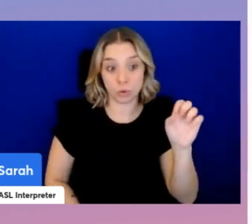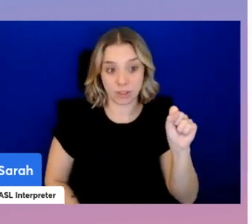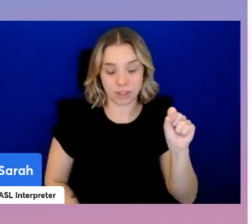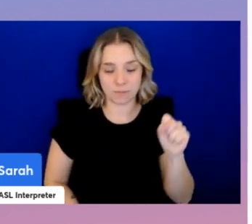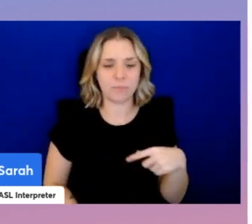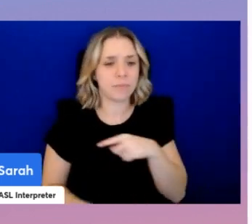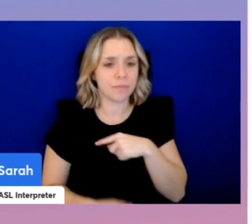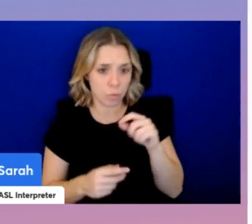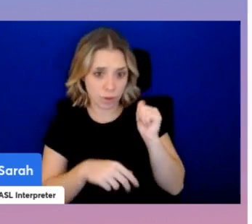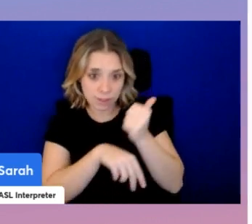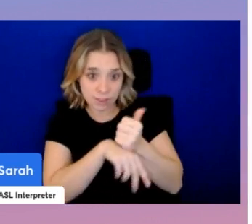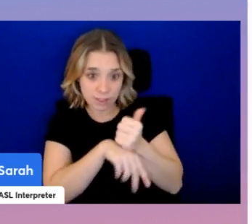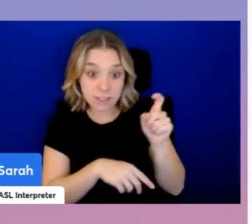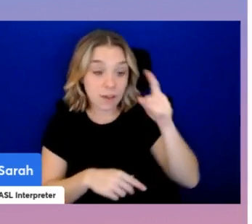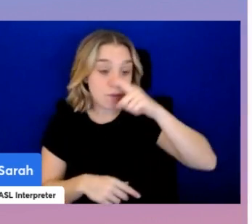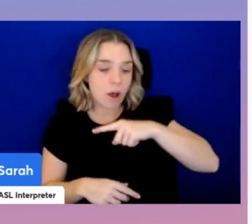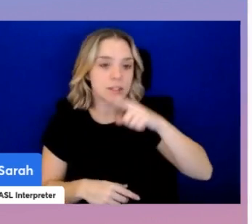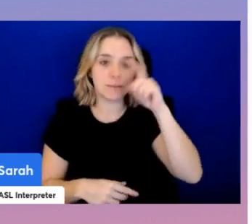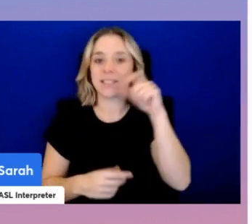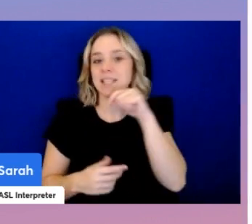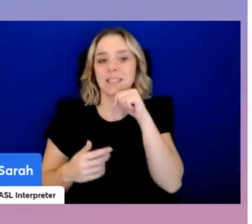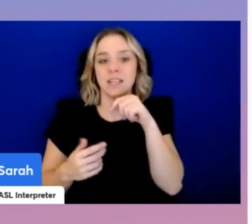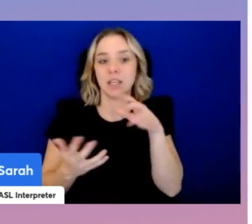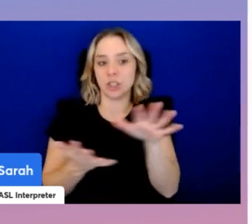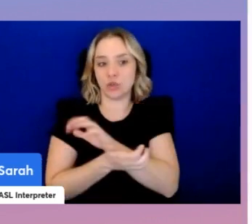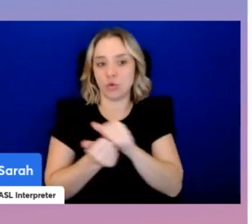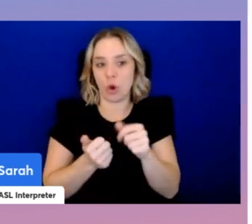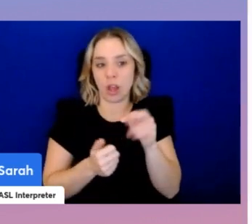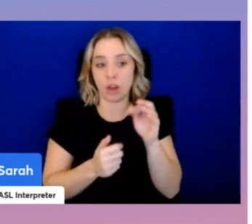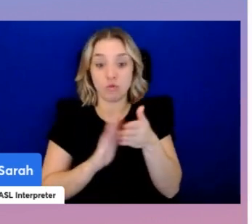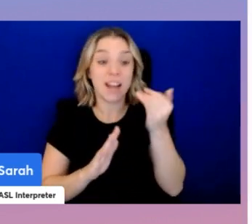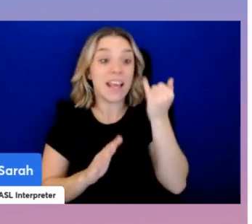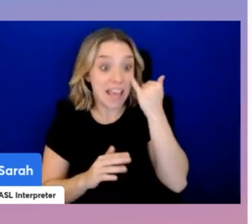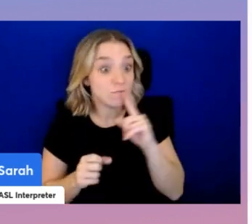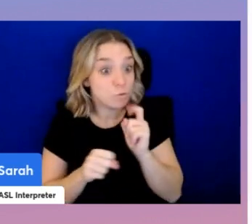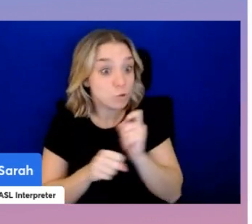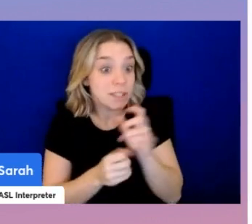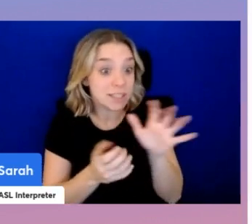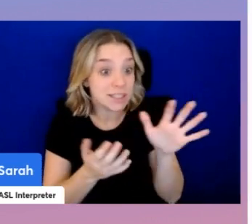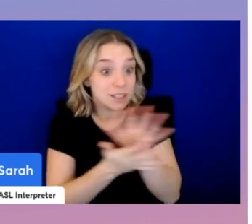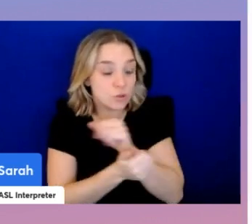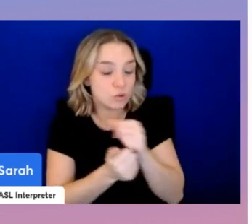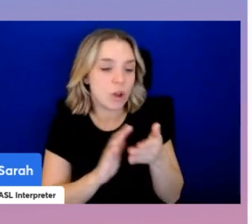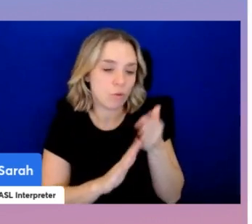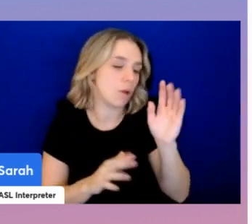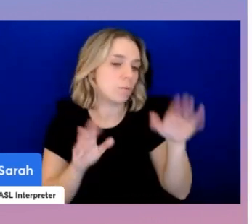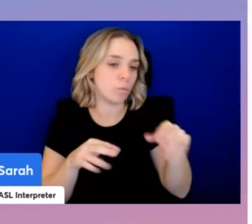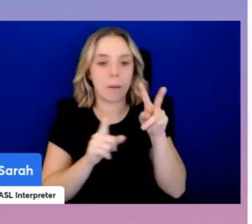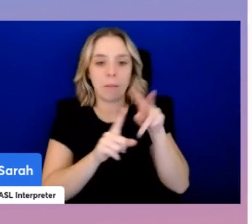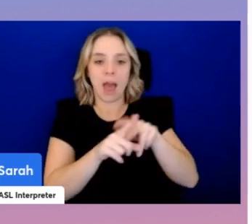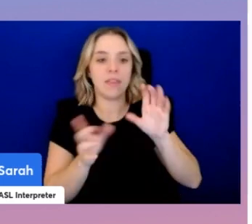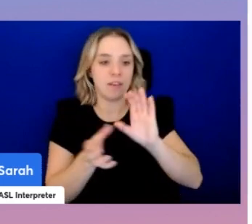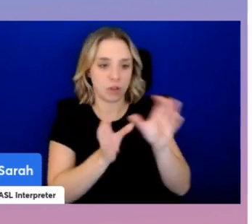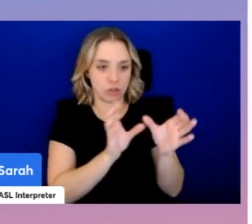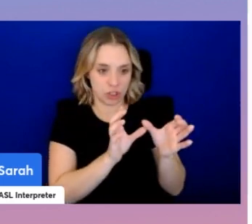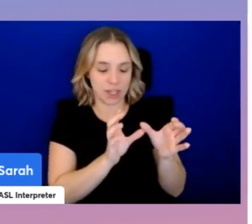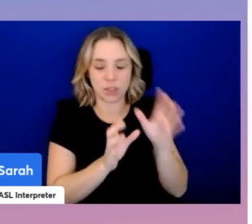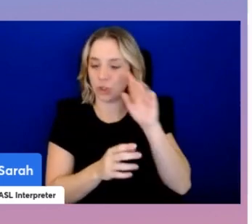destroy run. If it was a destroy run, we wouldn't need to provide a configuration. We could just start a run, as a destroy run, and it will just